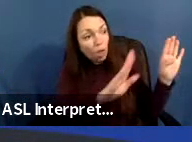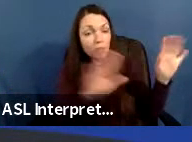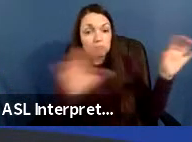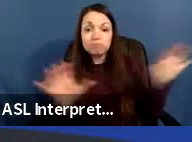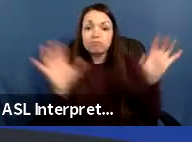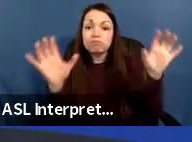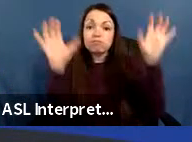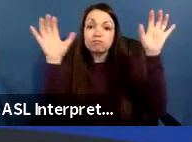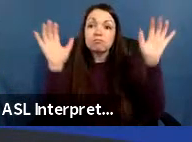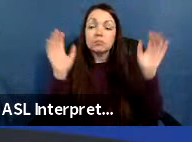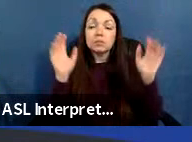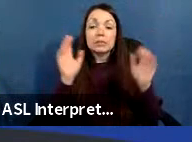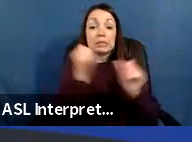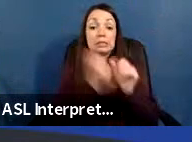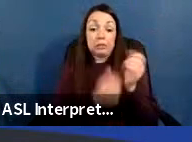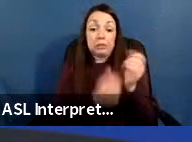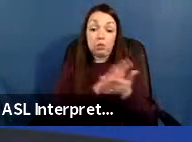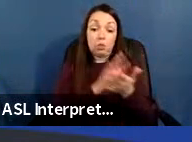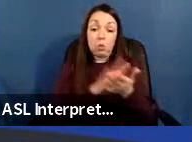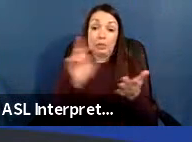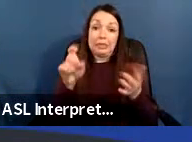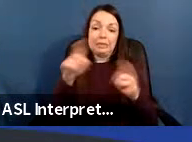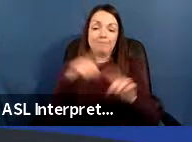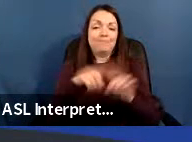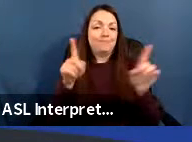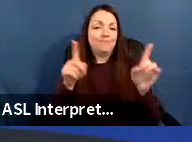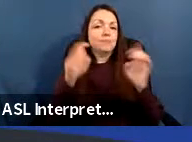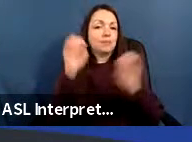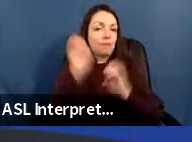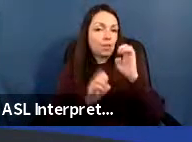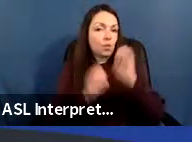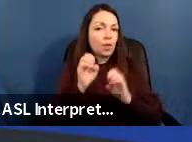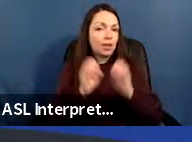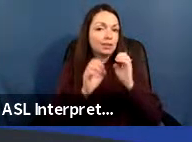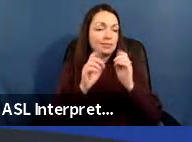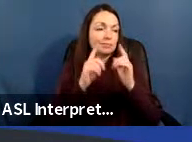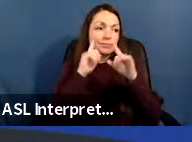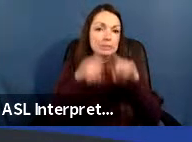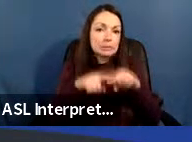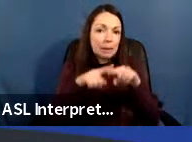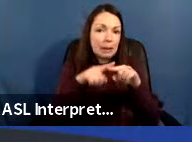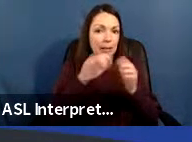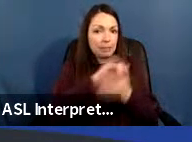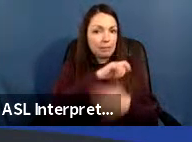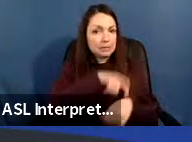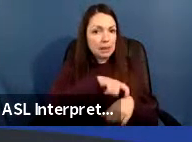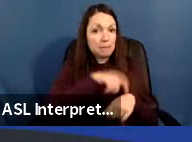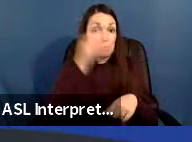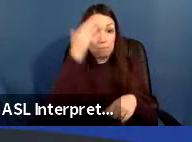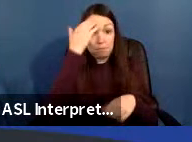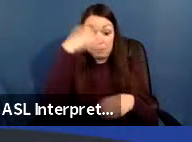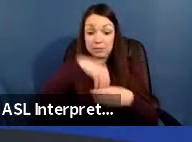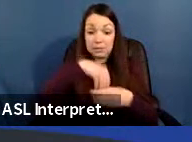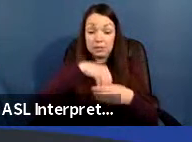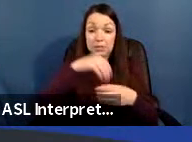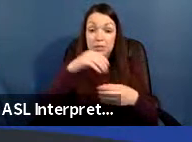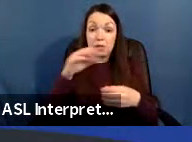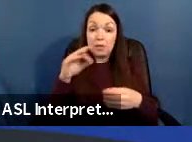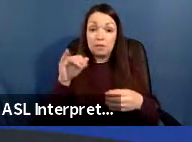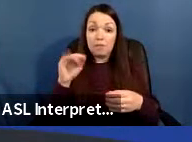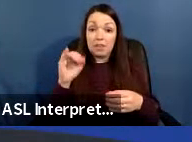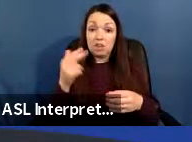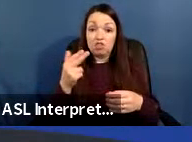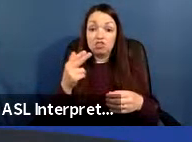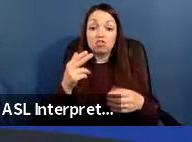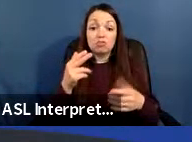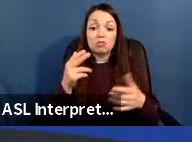and are evaluated at the time of the project. We know that interior finishes are important and provide a sense of pride in